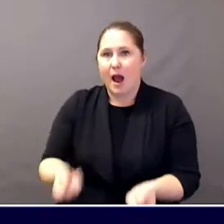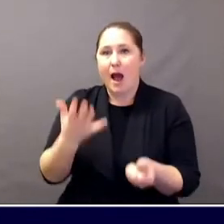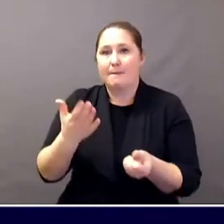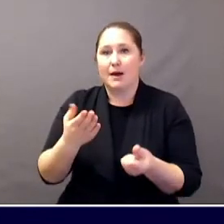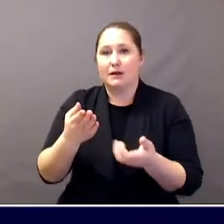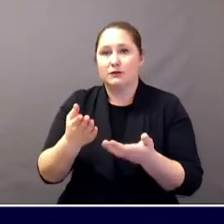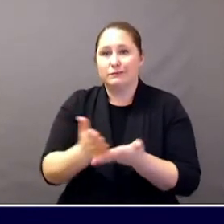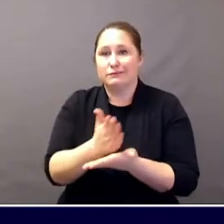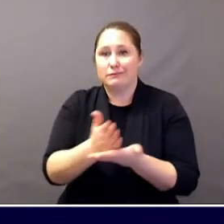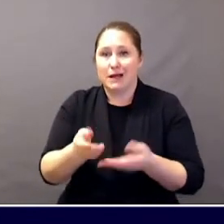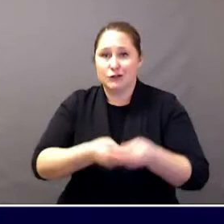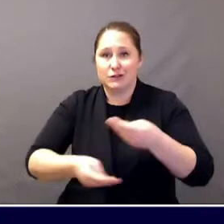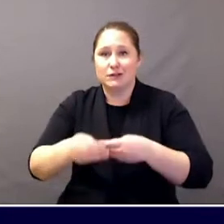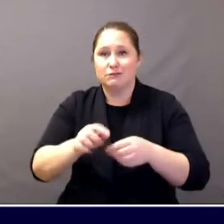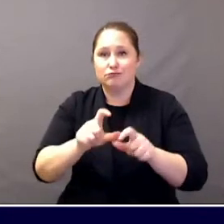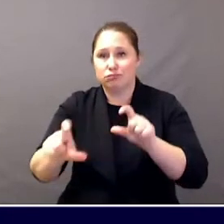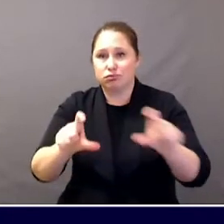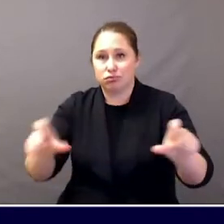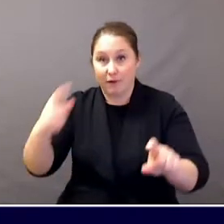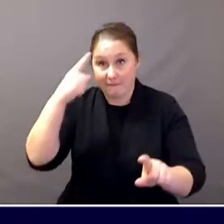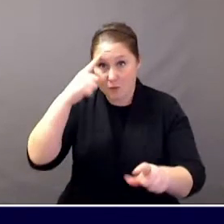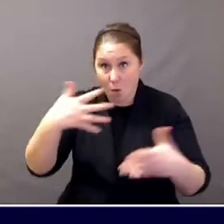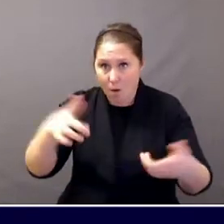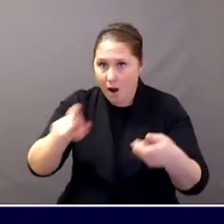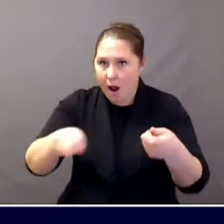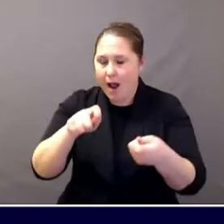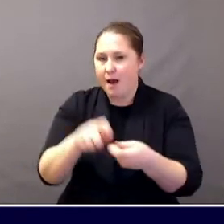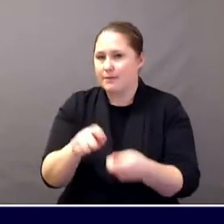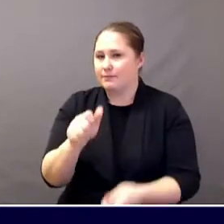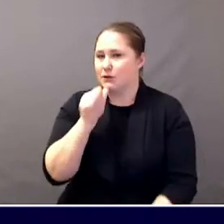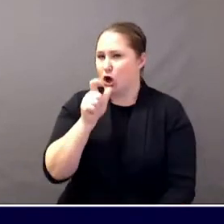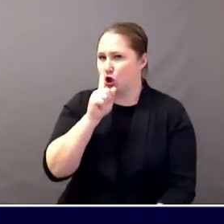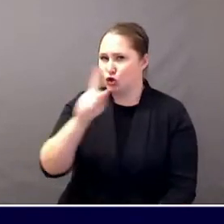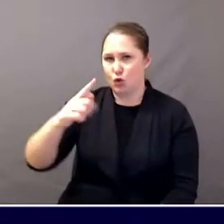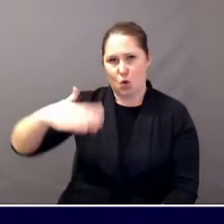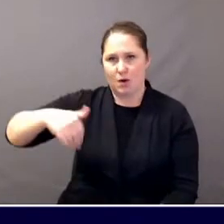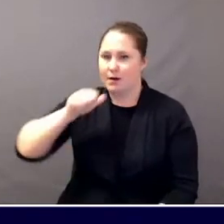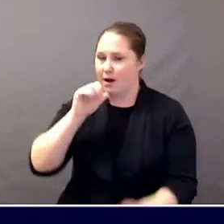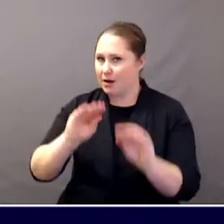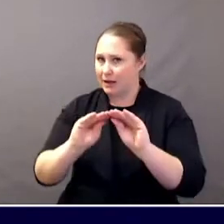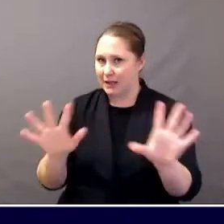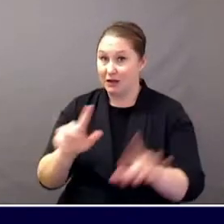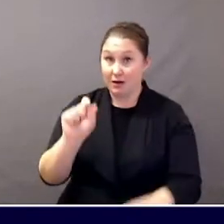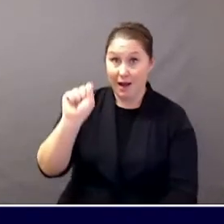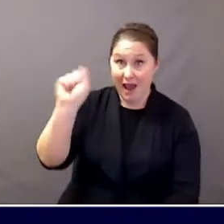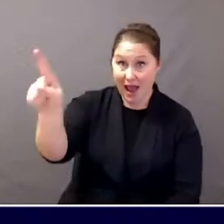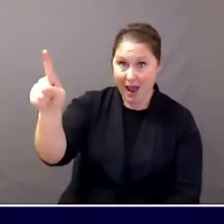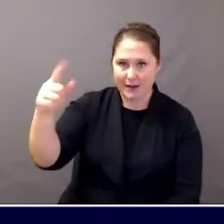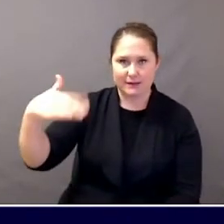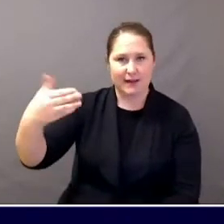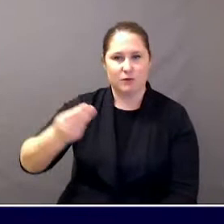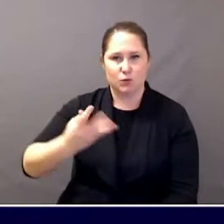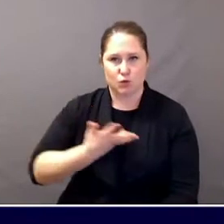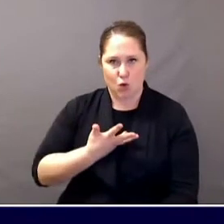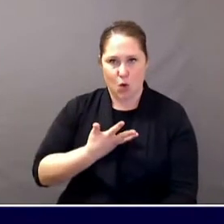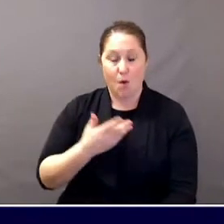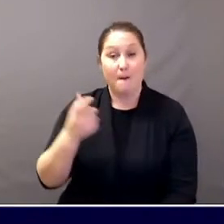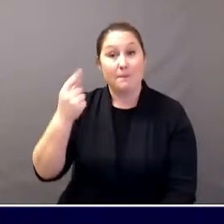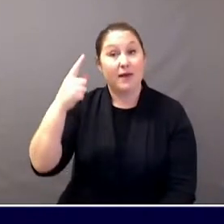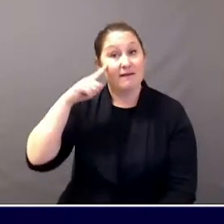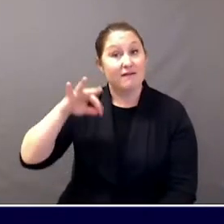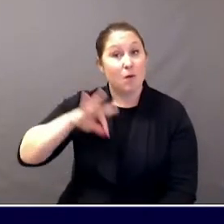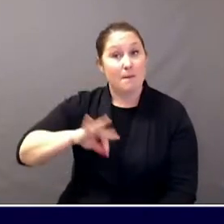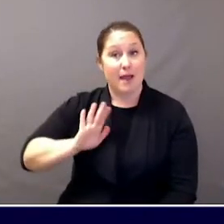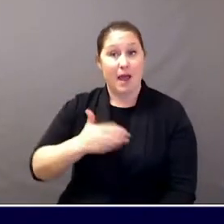I'm excited that there will be more funds coming down the pike for us to vaccinate more people more quickly and